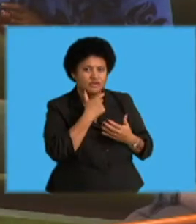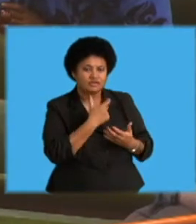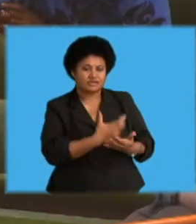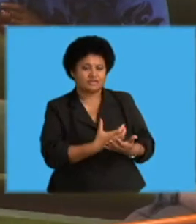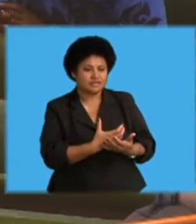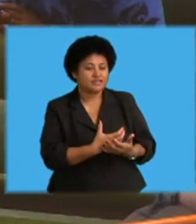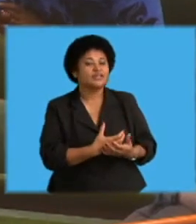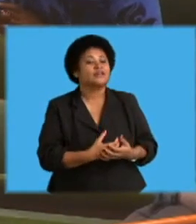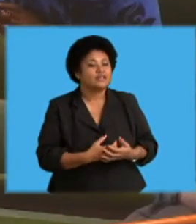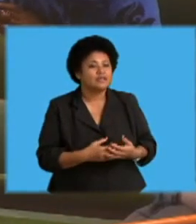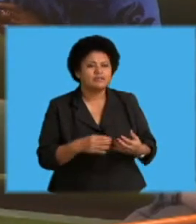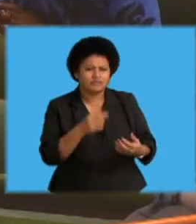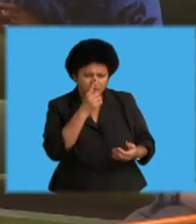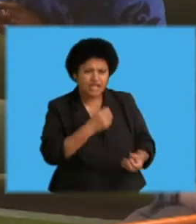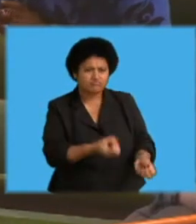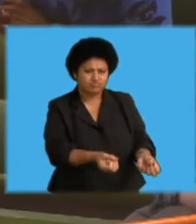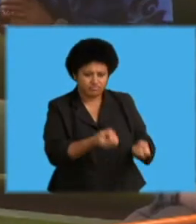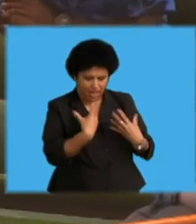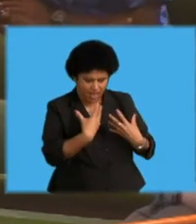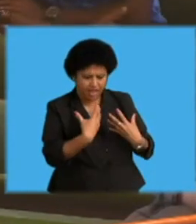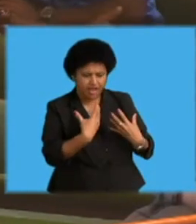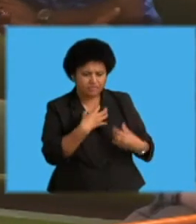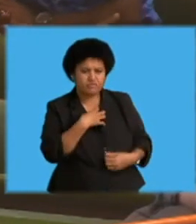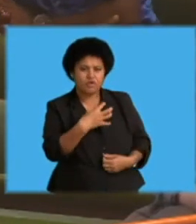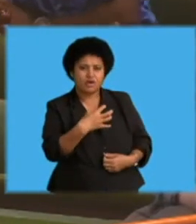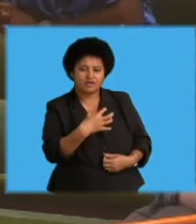Can you elaborate further on that?